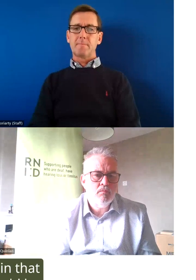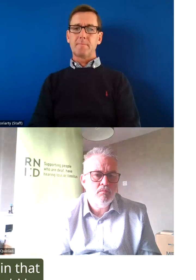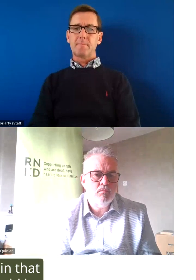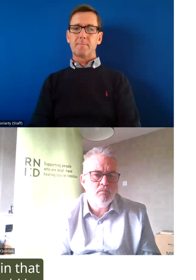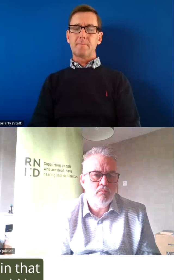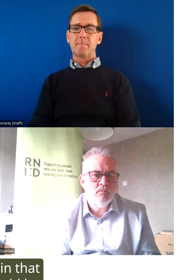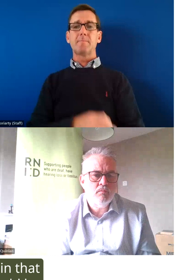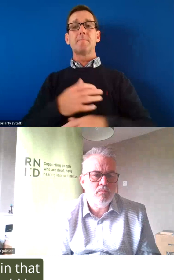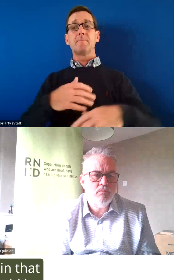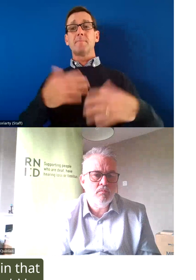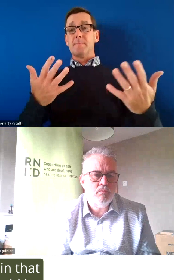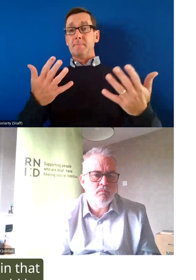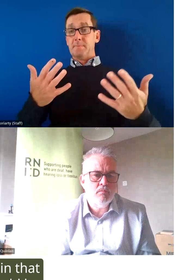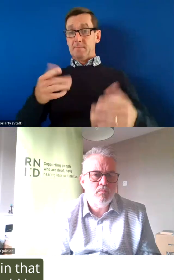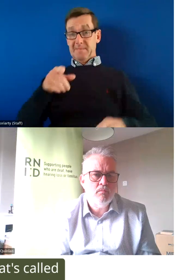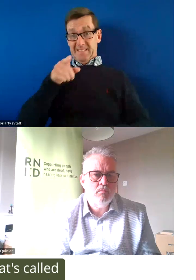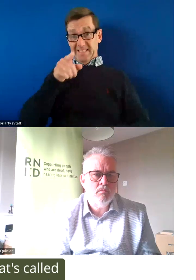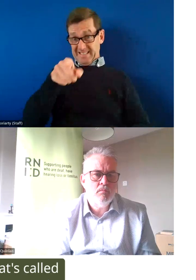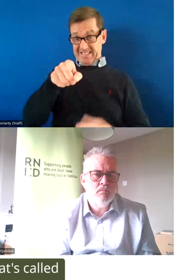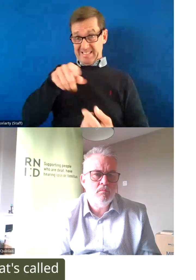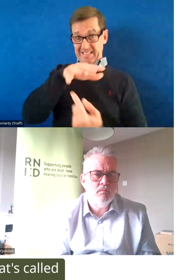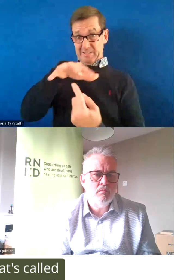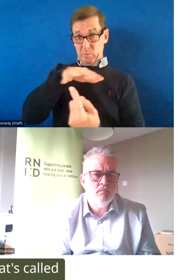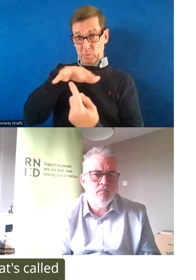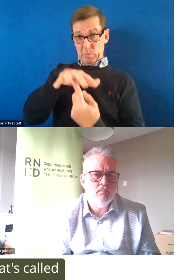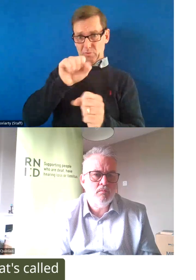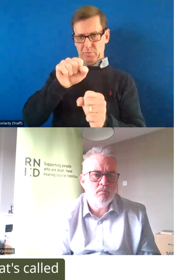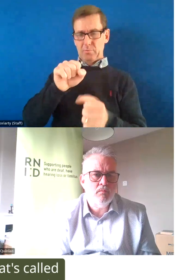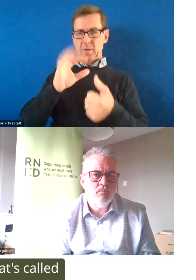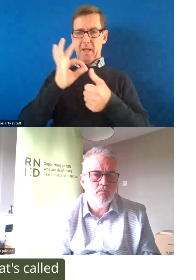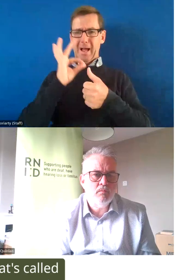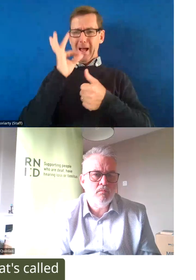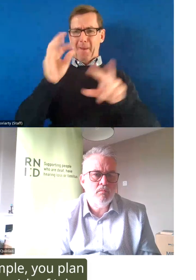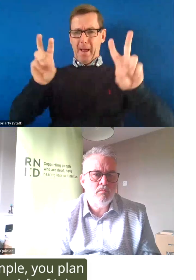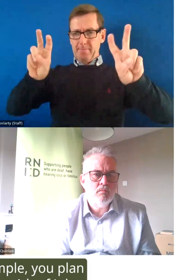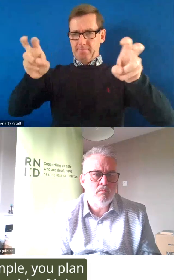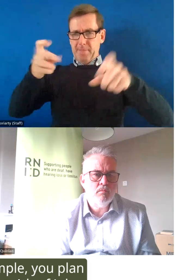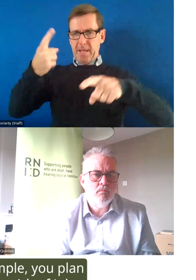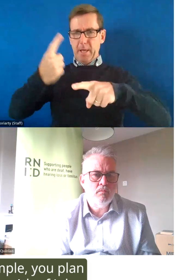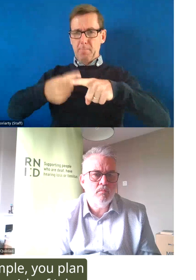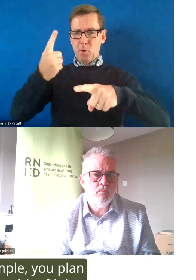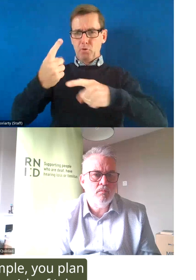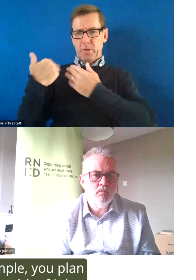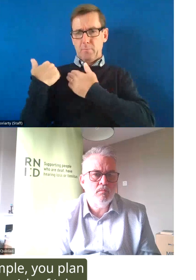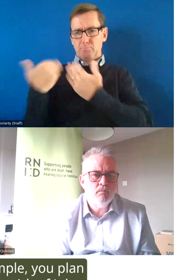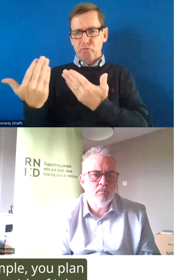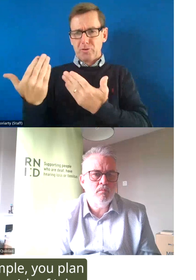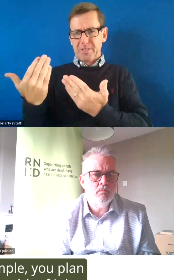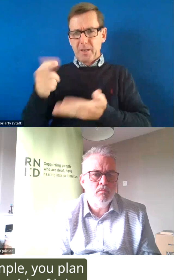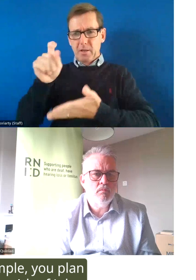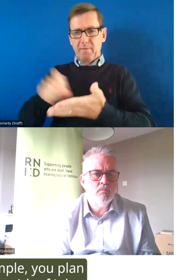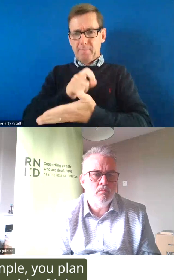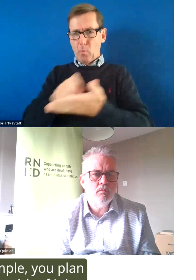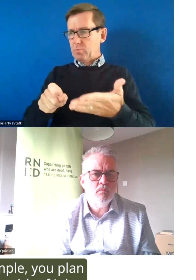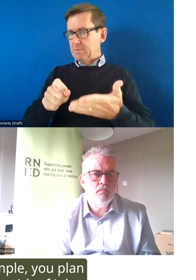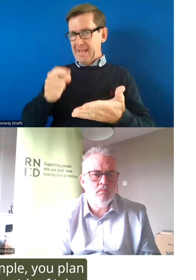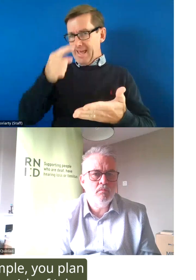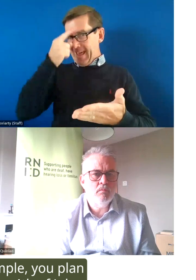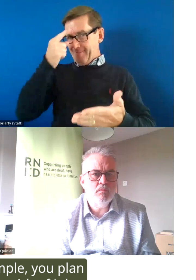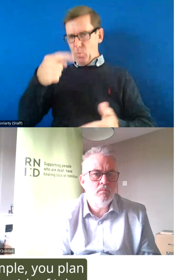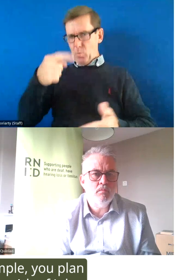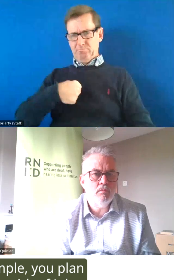Your option in that situation would be to apply for what's called an emergency proxy vote. So let's say, for example, you plan to vote